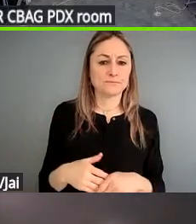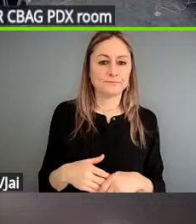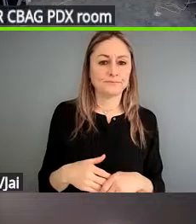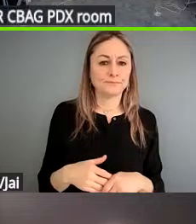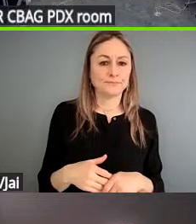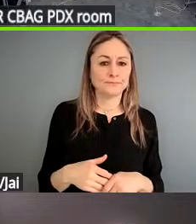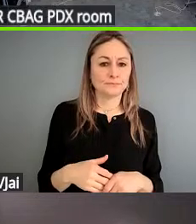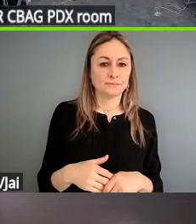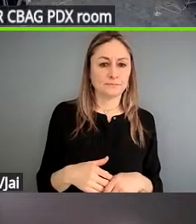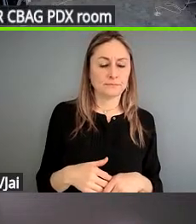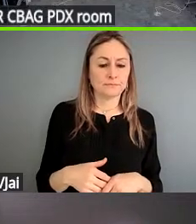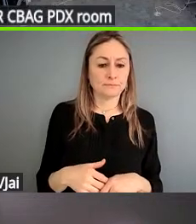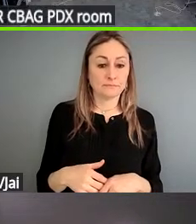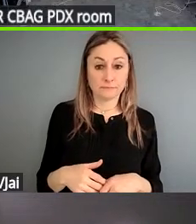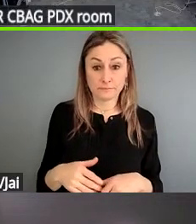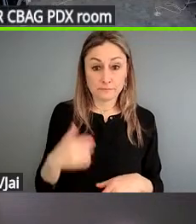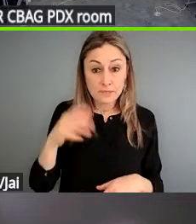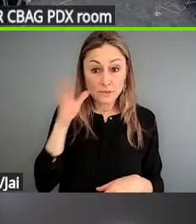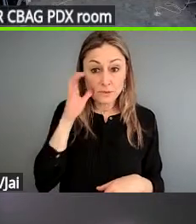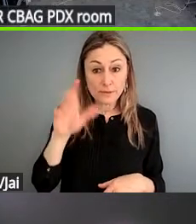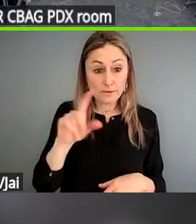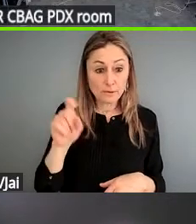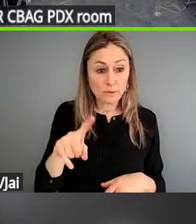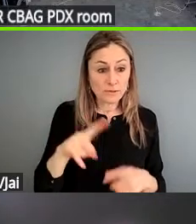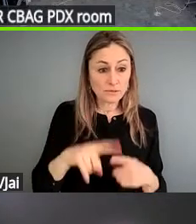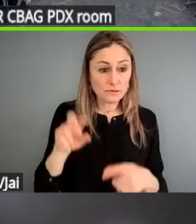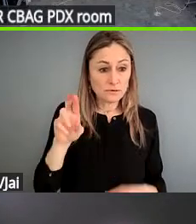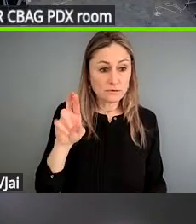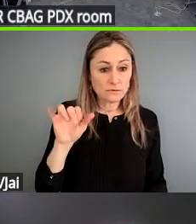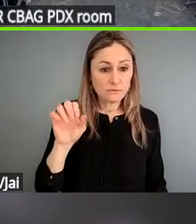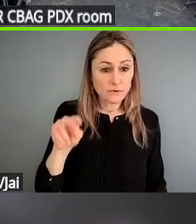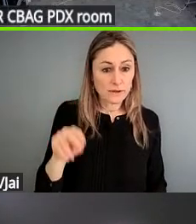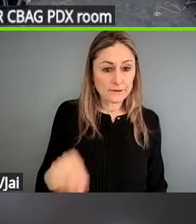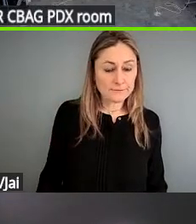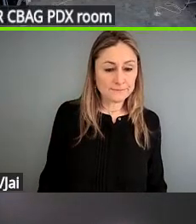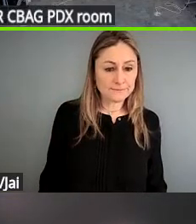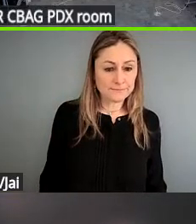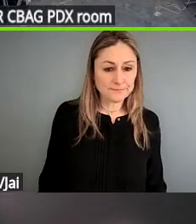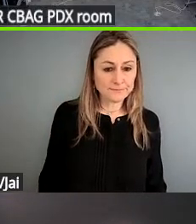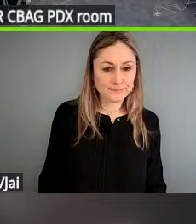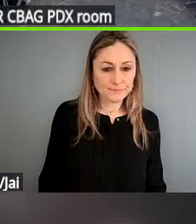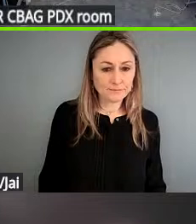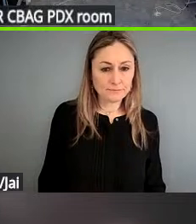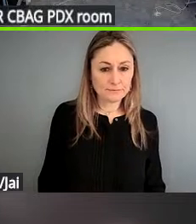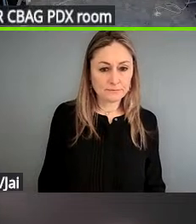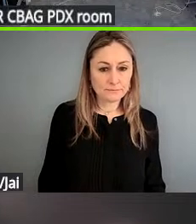stuff. Did you hear the question, Ryan? Do you want us to repeat it?